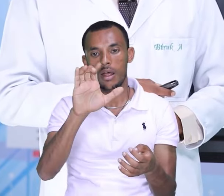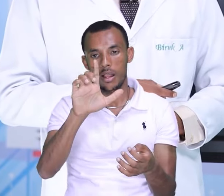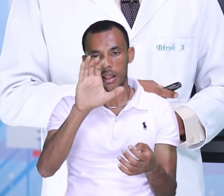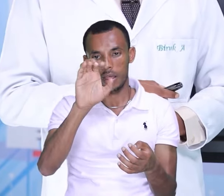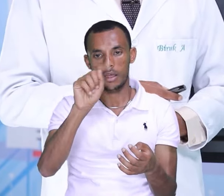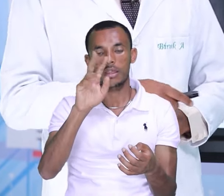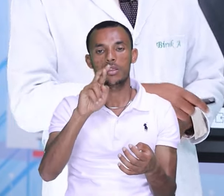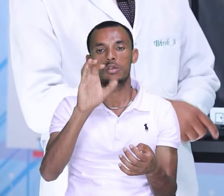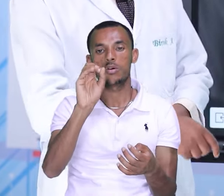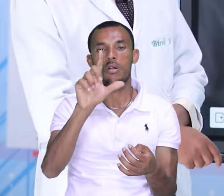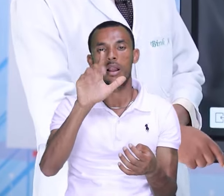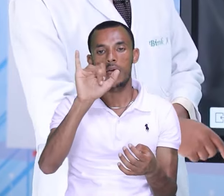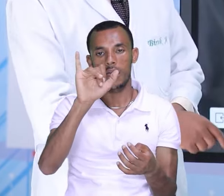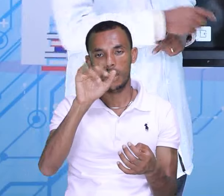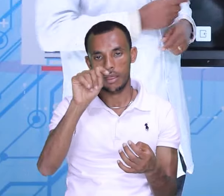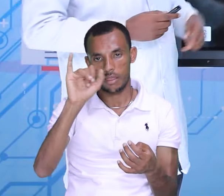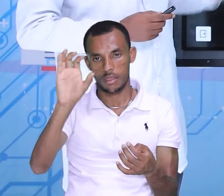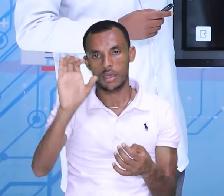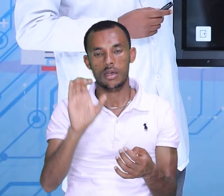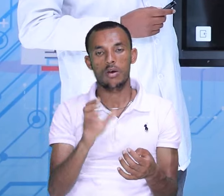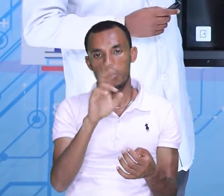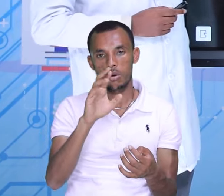cell. Therefore,